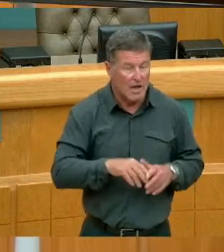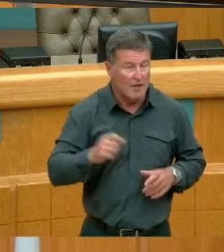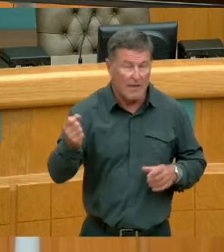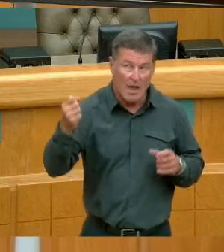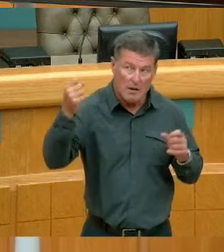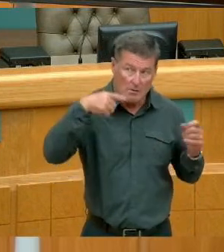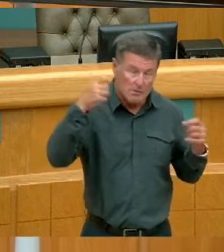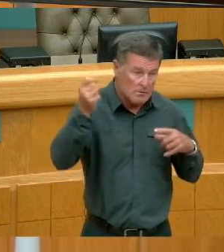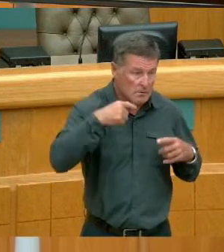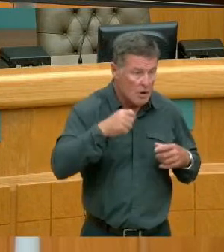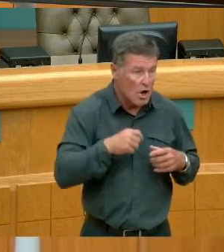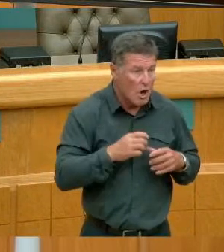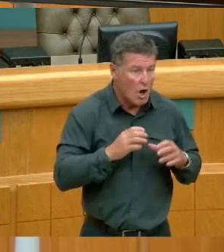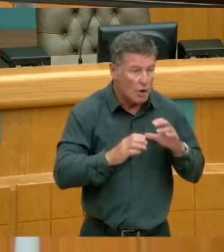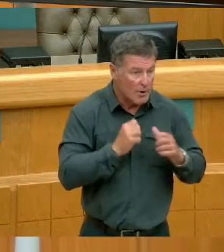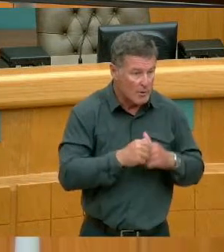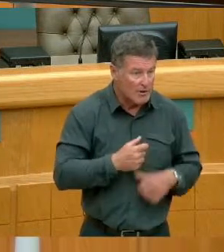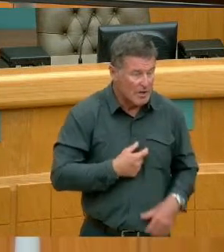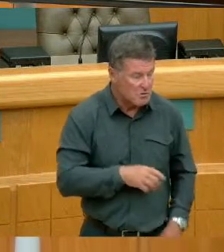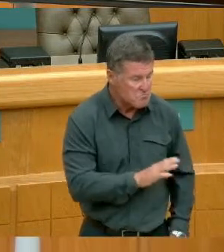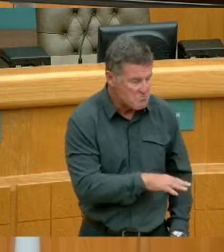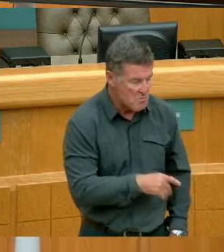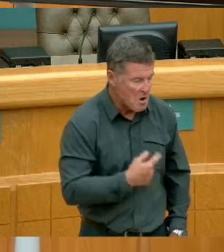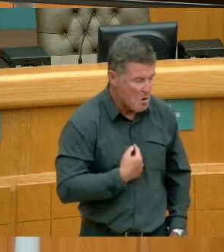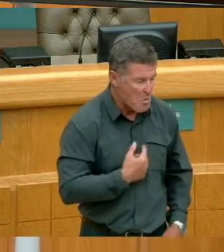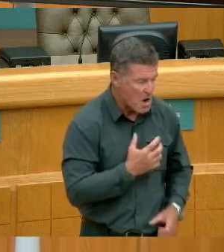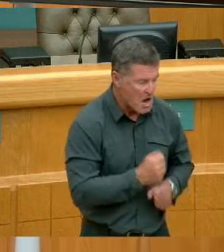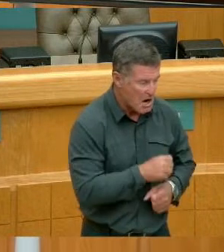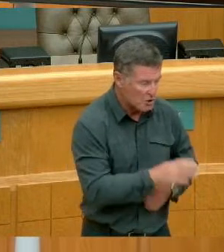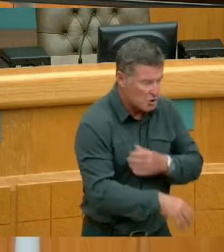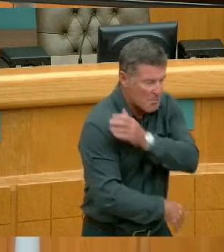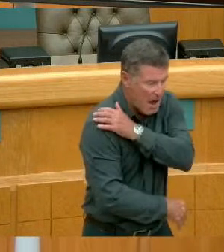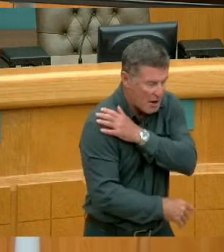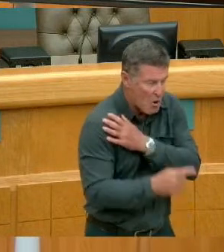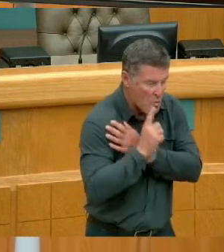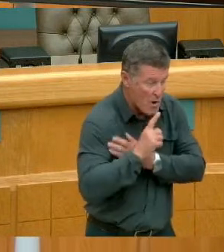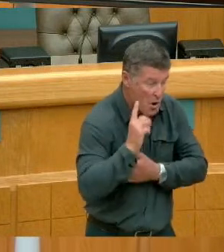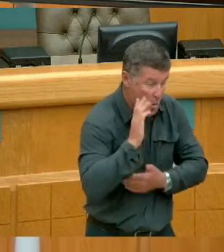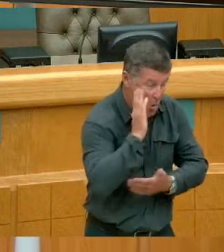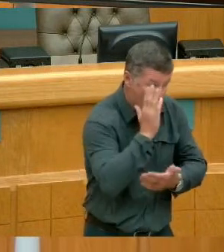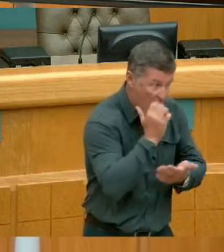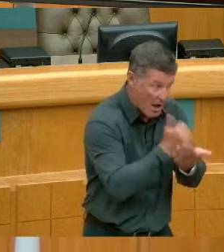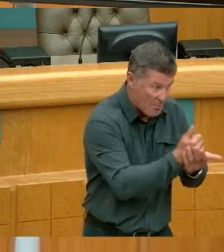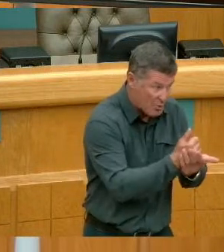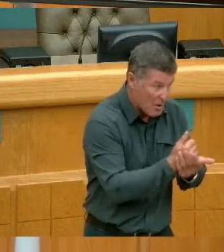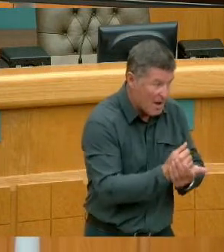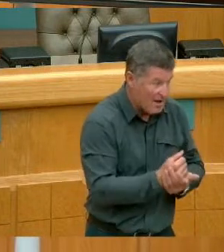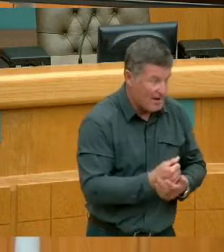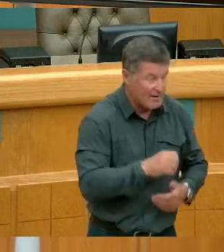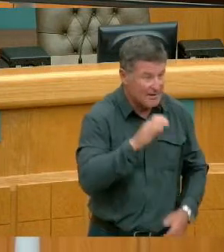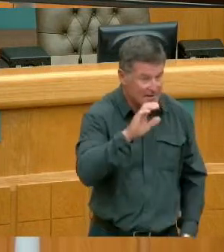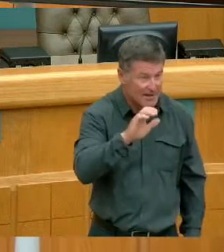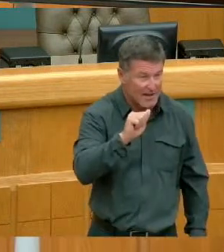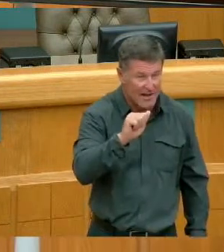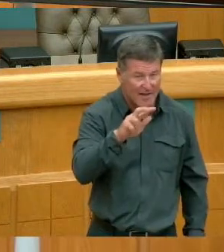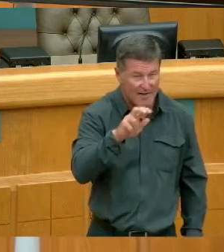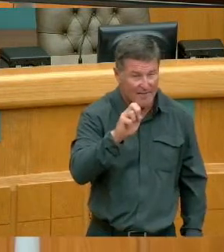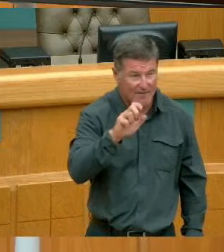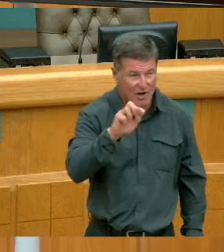hey, we got your back. The cavalry is coming. Thank you to them.